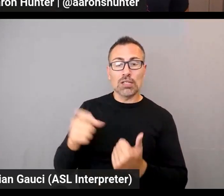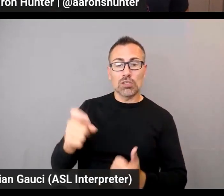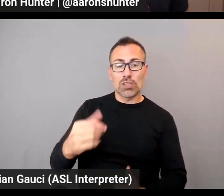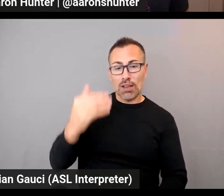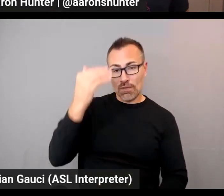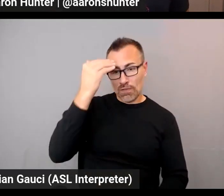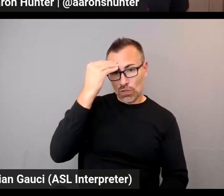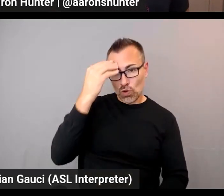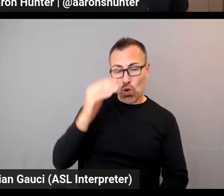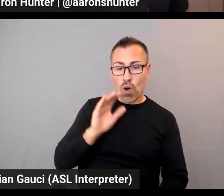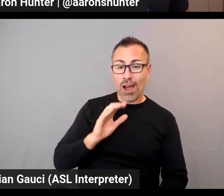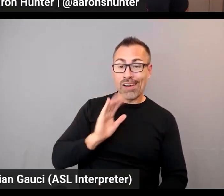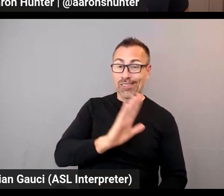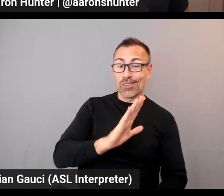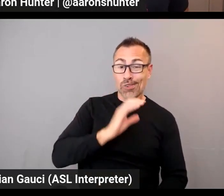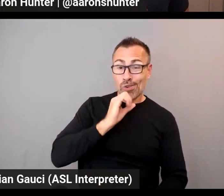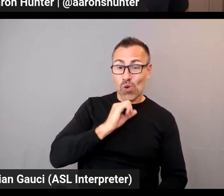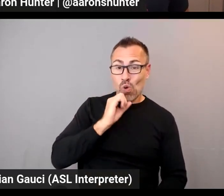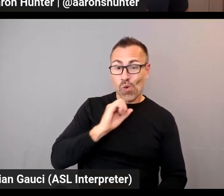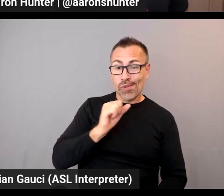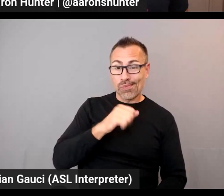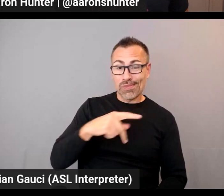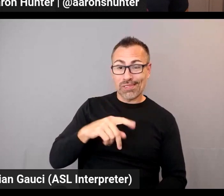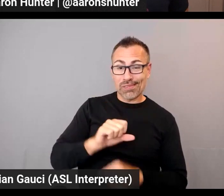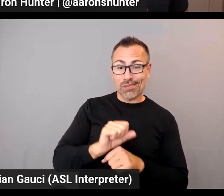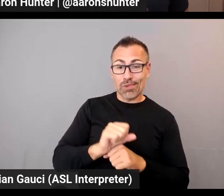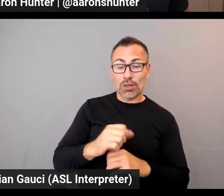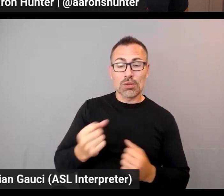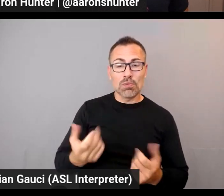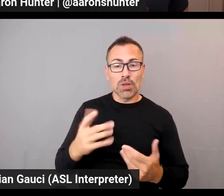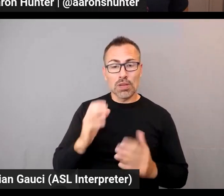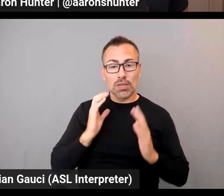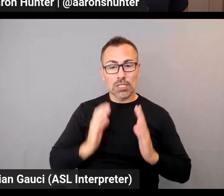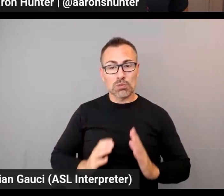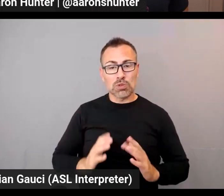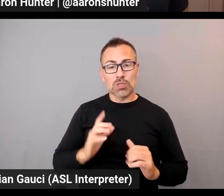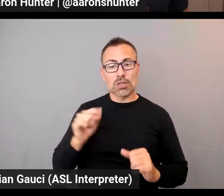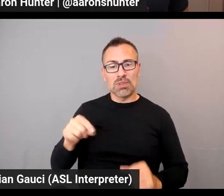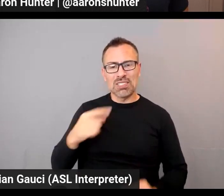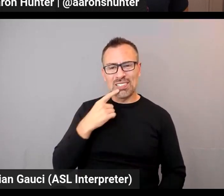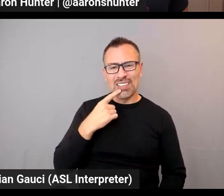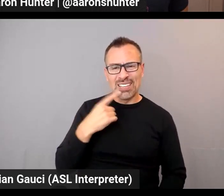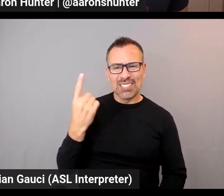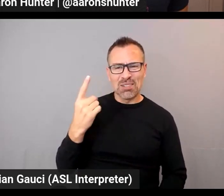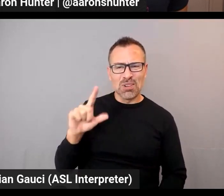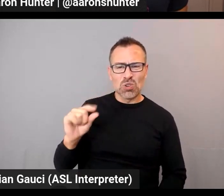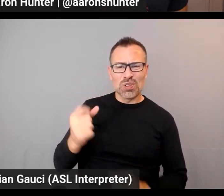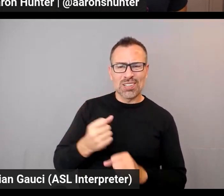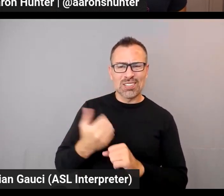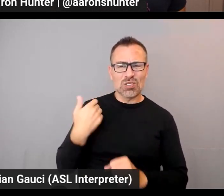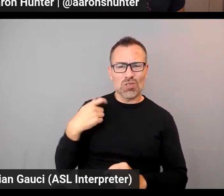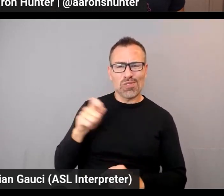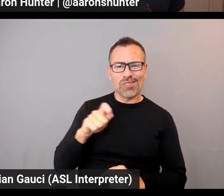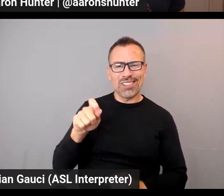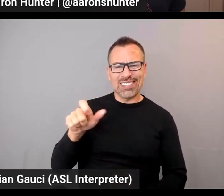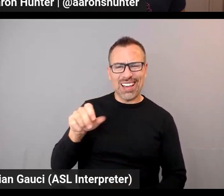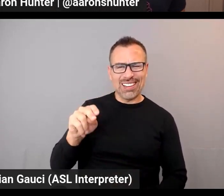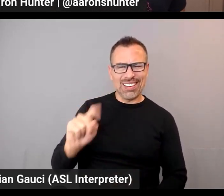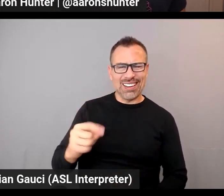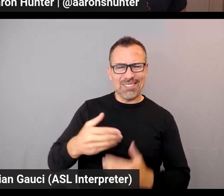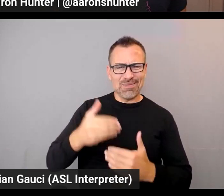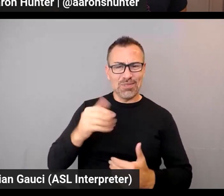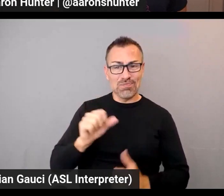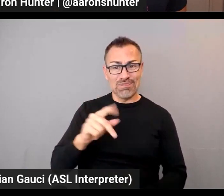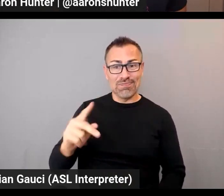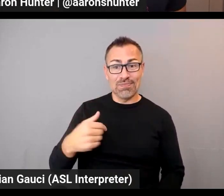decades-old application works. We often hear customers kind of come in and say, somebody 20 years ago wrote this .NET Windows application, and I have no